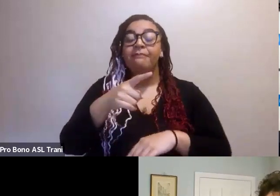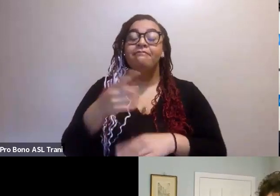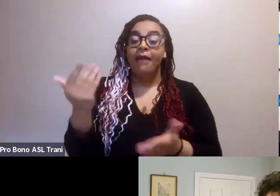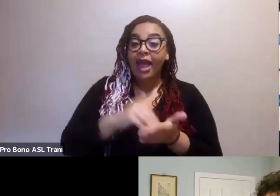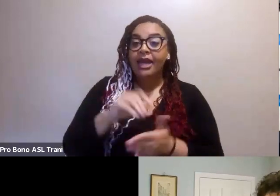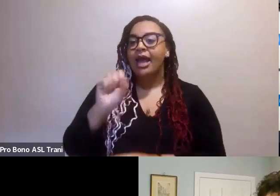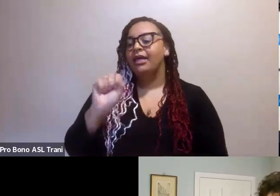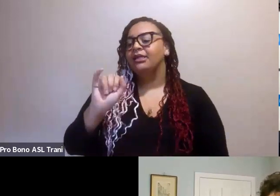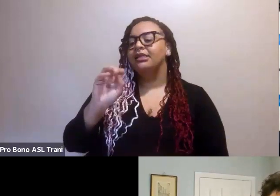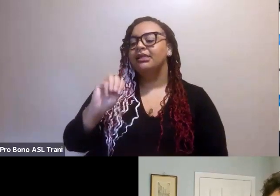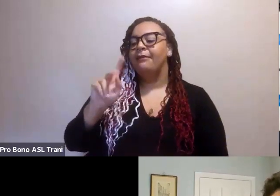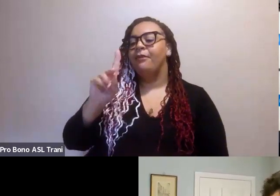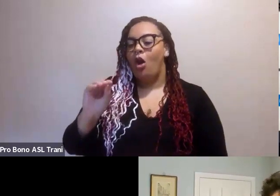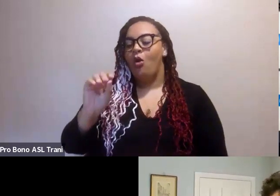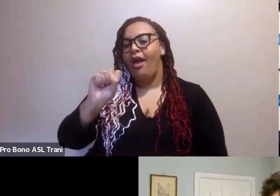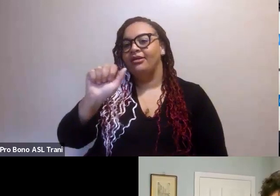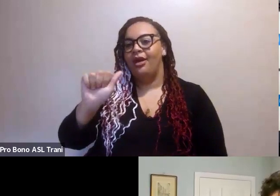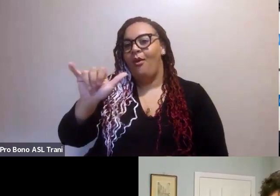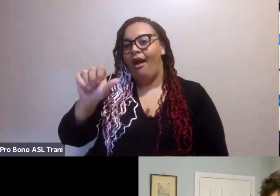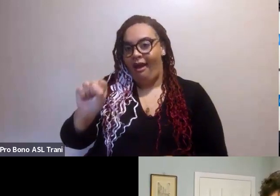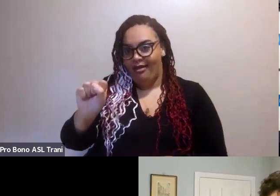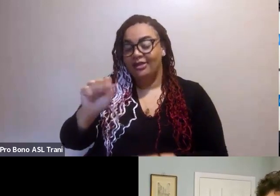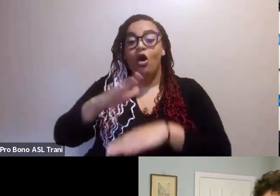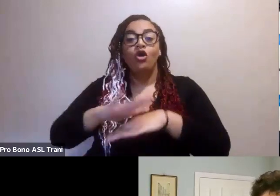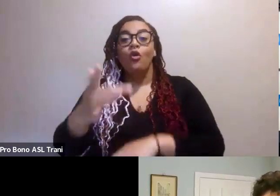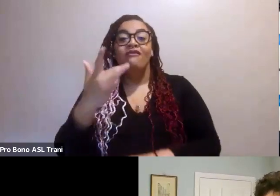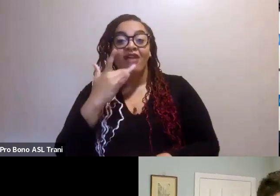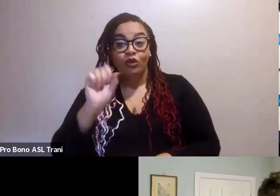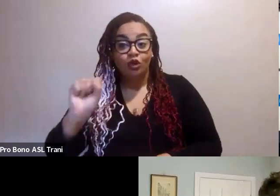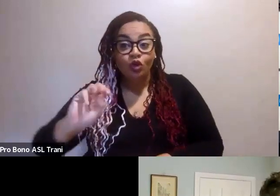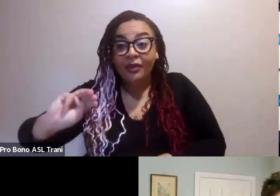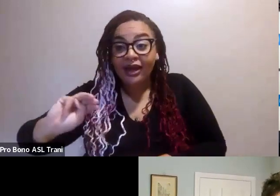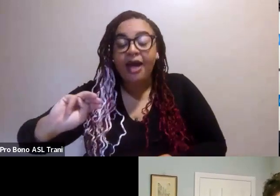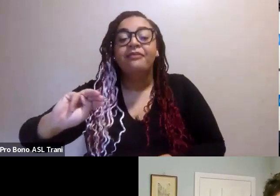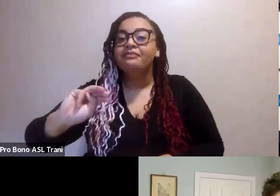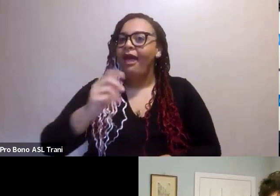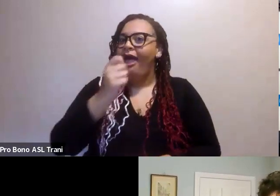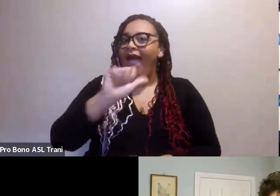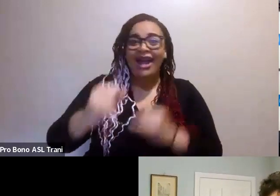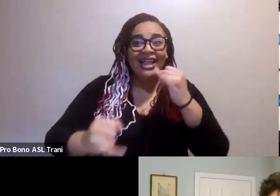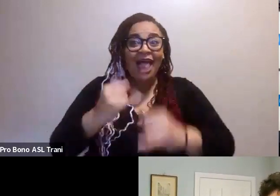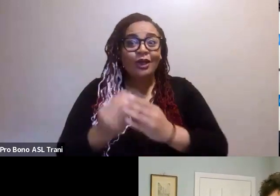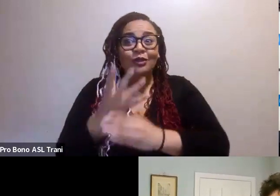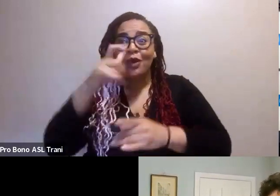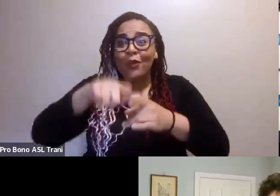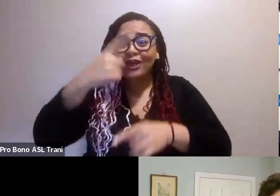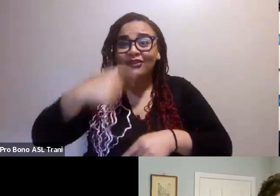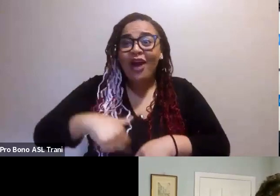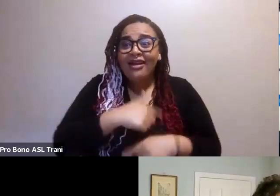SIMKO SAYS, on your favorite social media. Any last spring words for us,